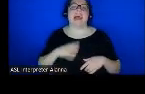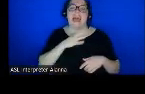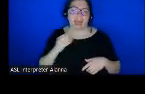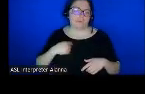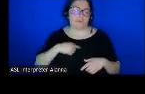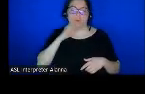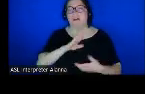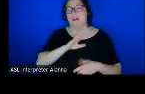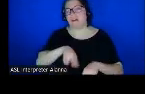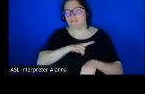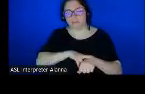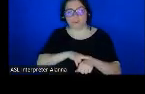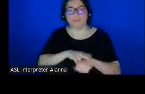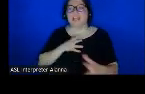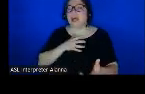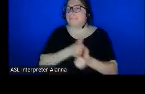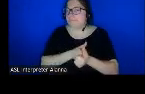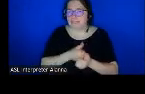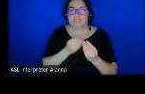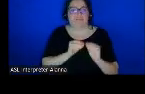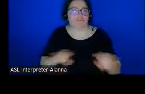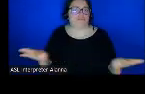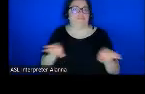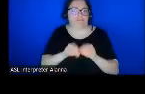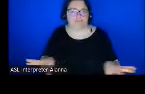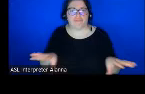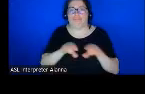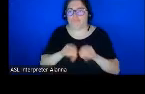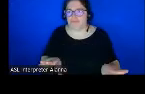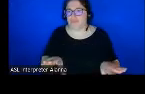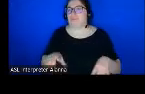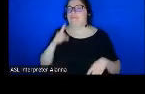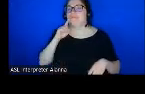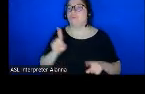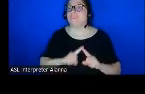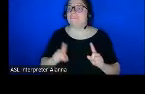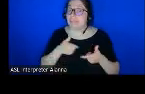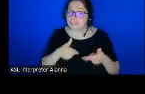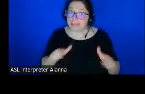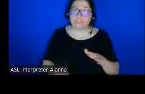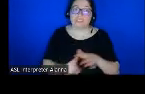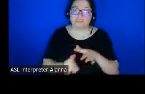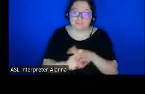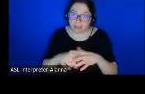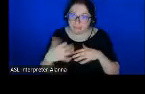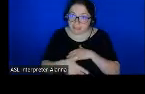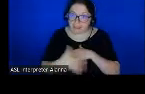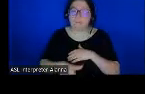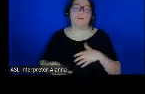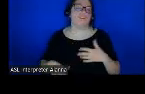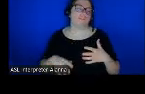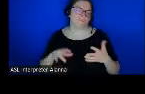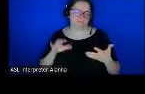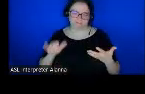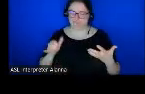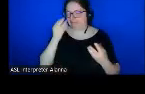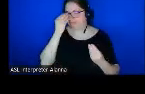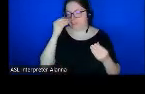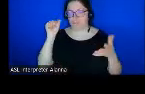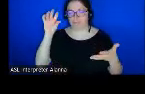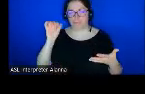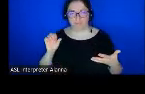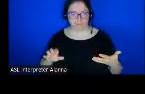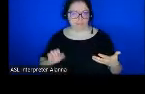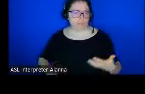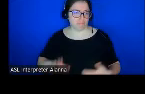those assets to partners on a rolling basis for when different languages become available um and then that really freezes up from